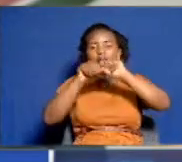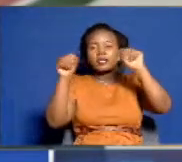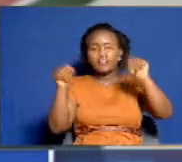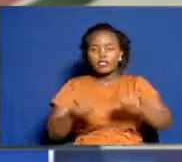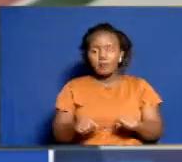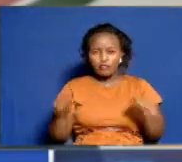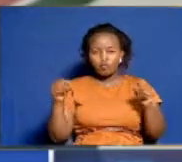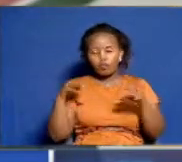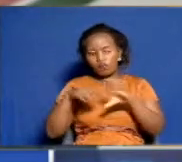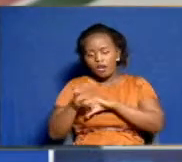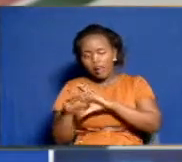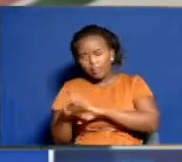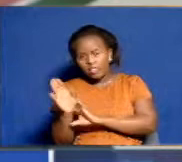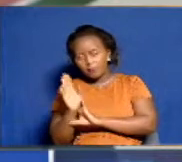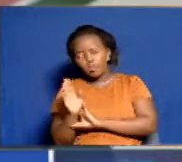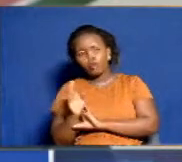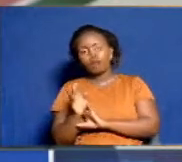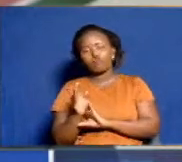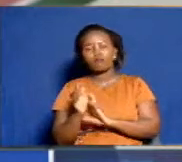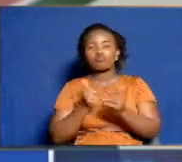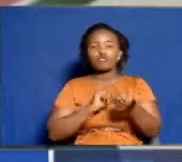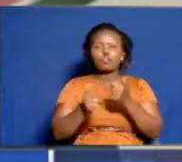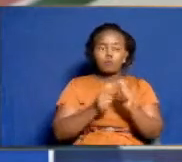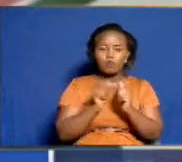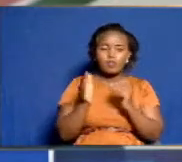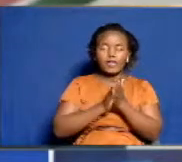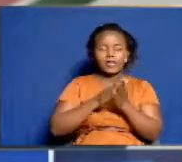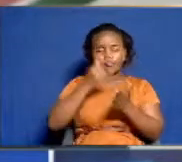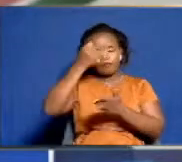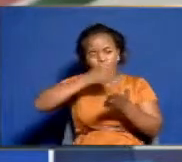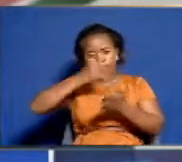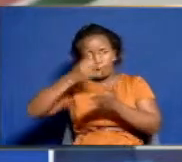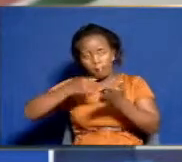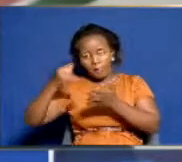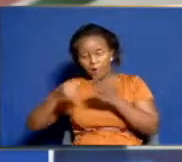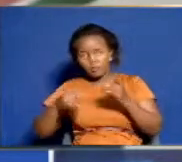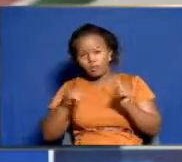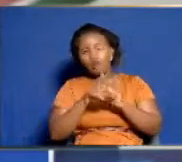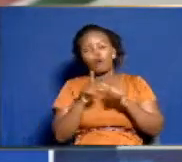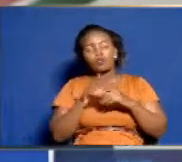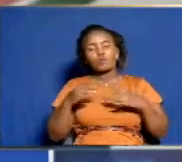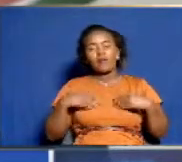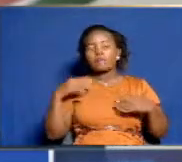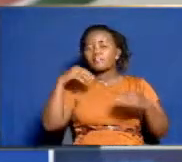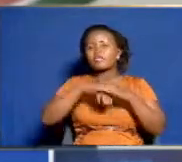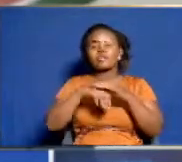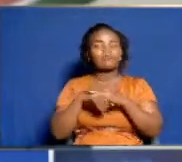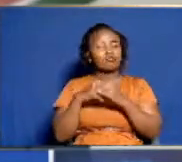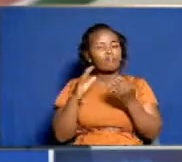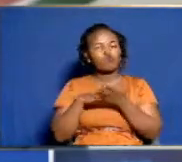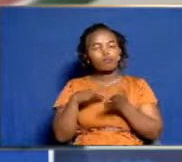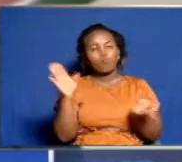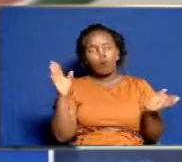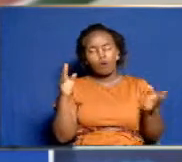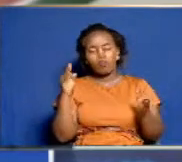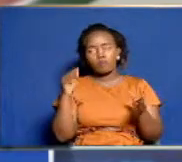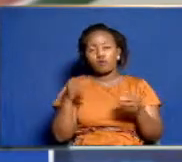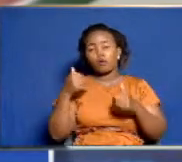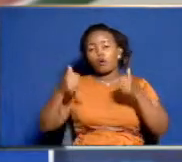arts and sports, and I've been involved in this even at university level. I visited many German universities when I